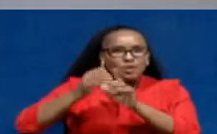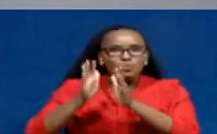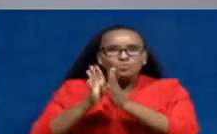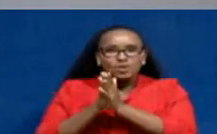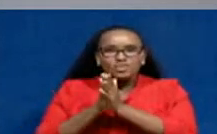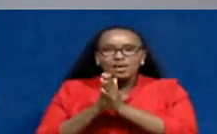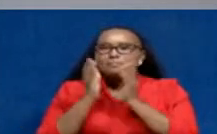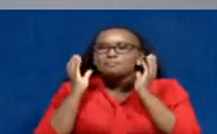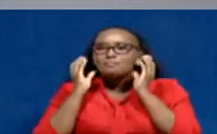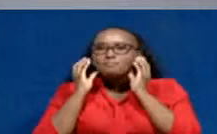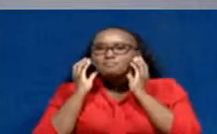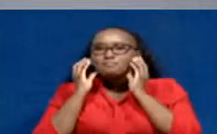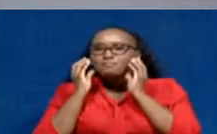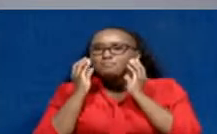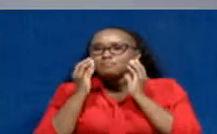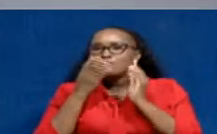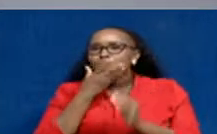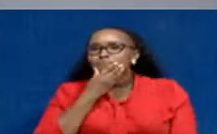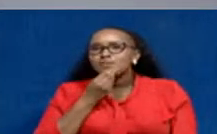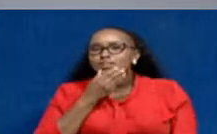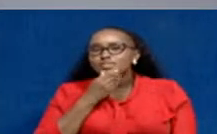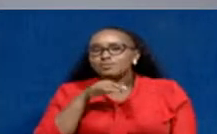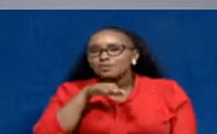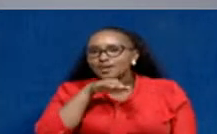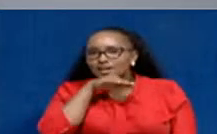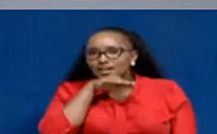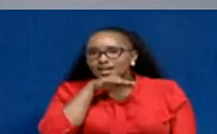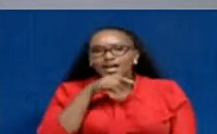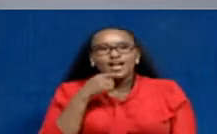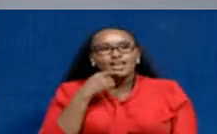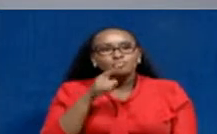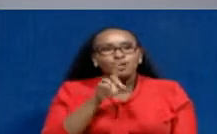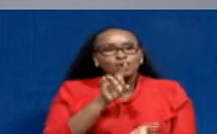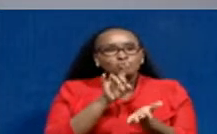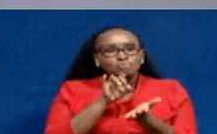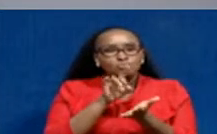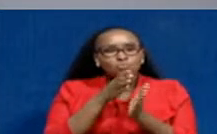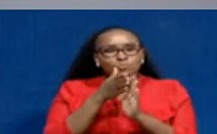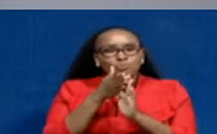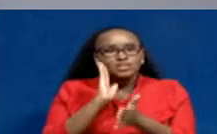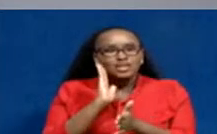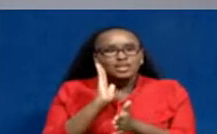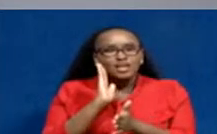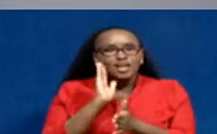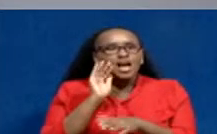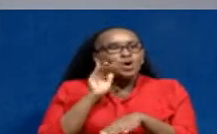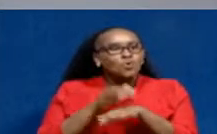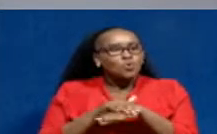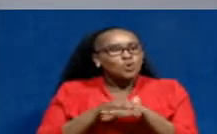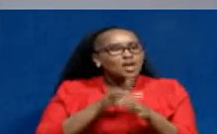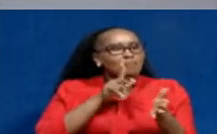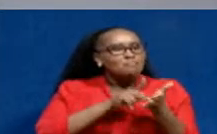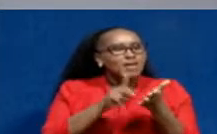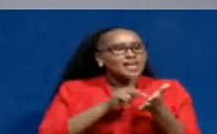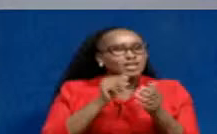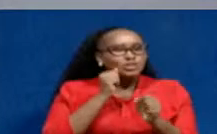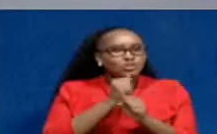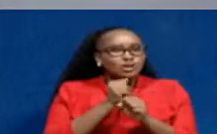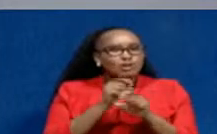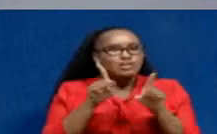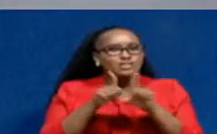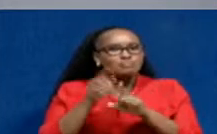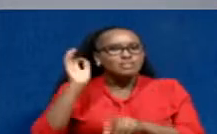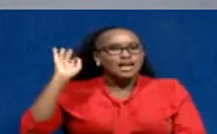Mzee Jaramogi Oginga Odinga to quit a well-paying job as a